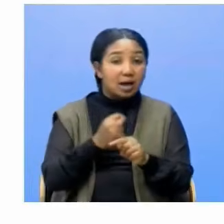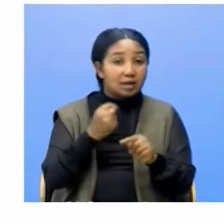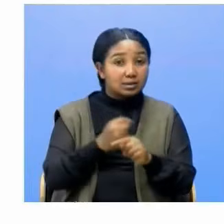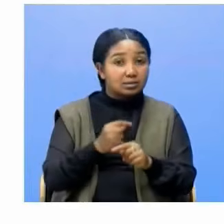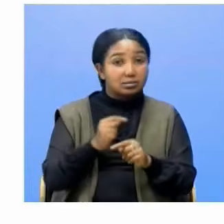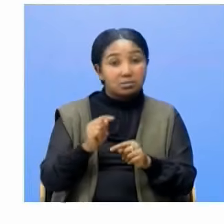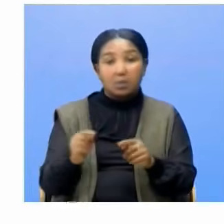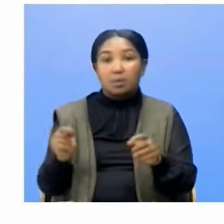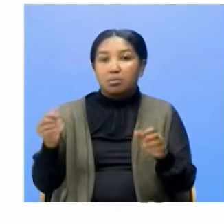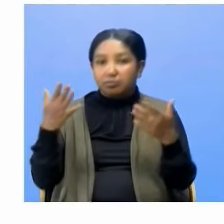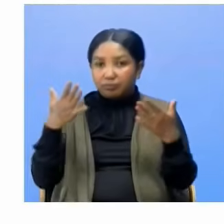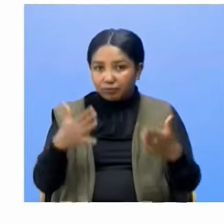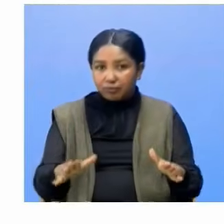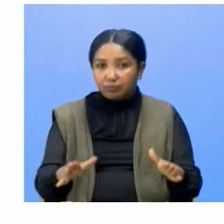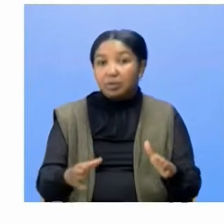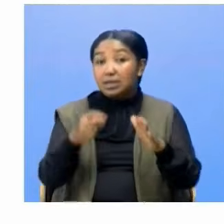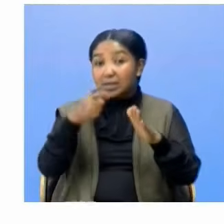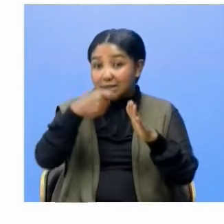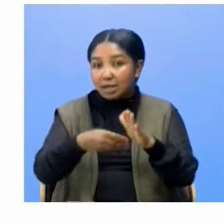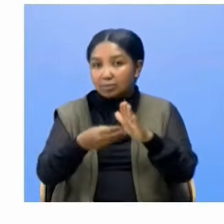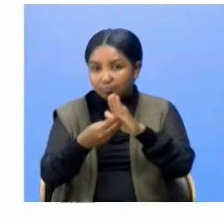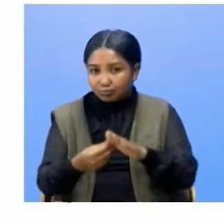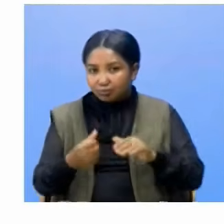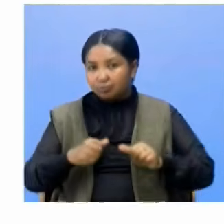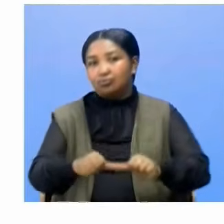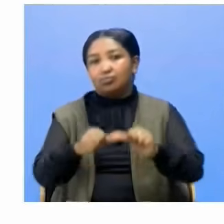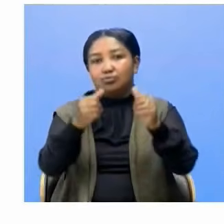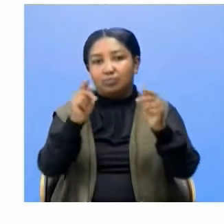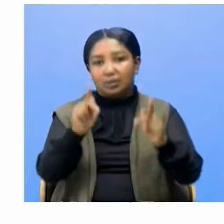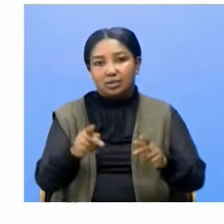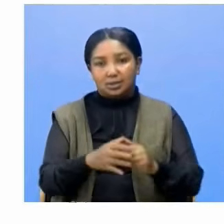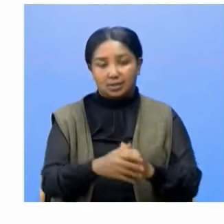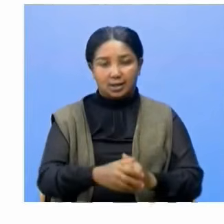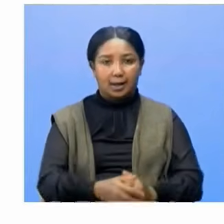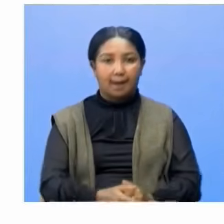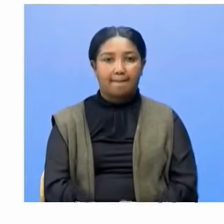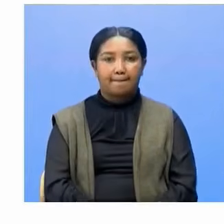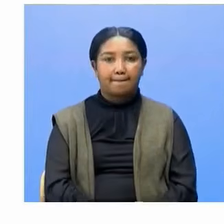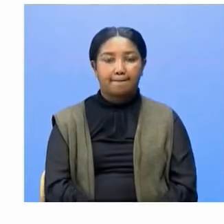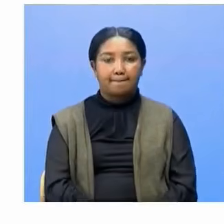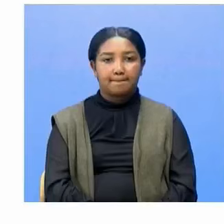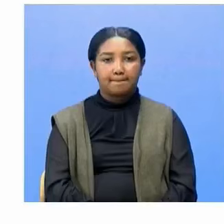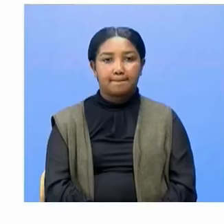be completed, but the result continues till present, or the result